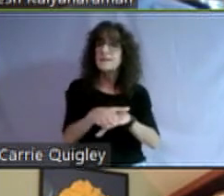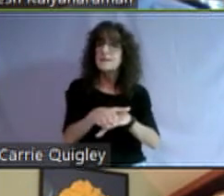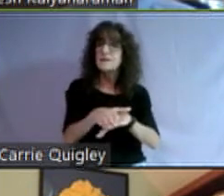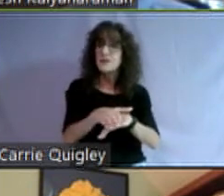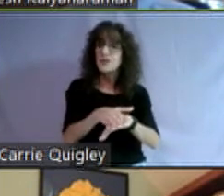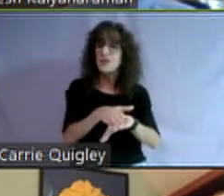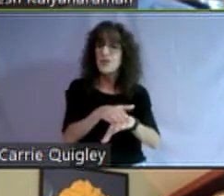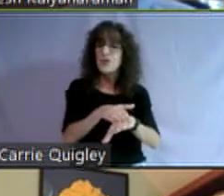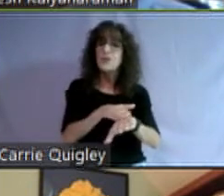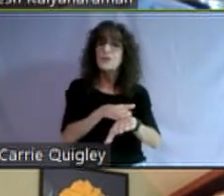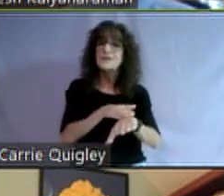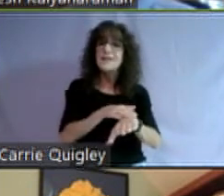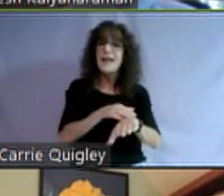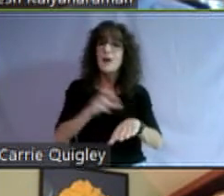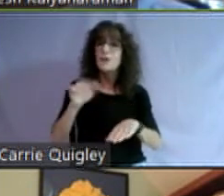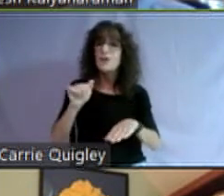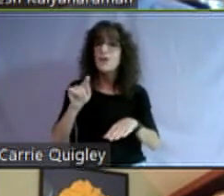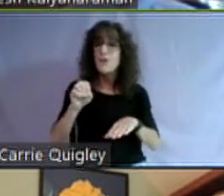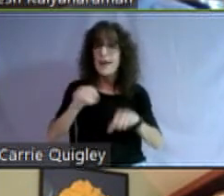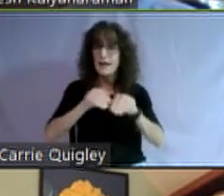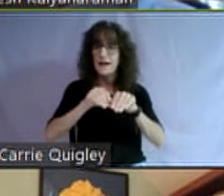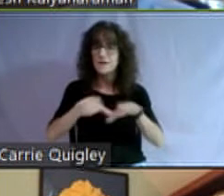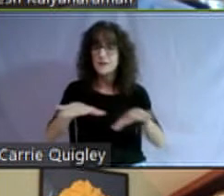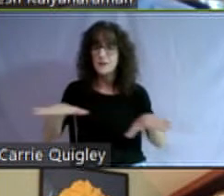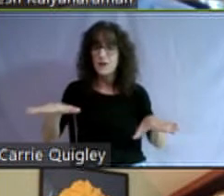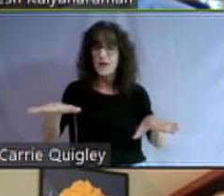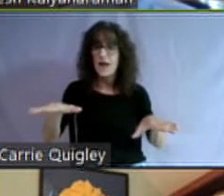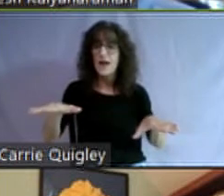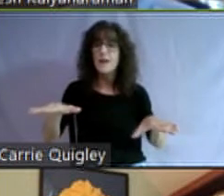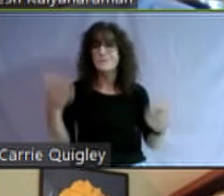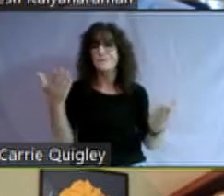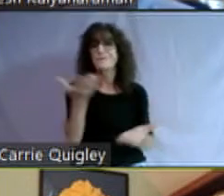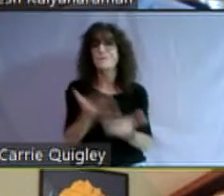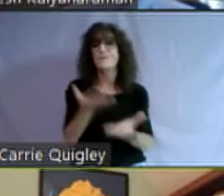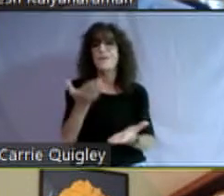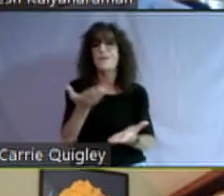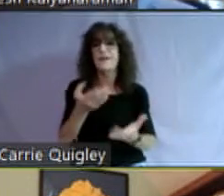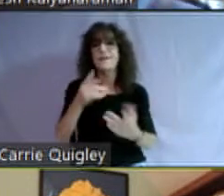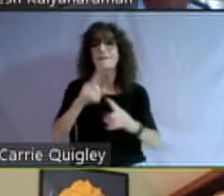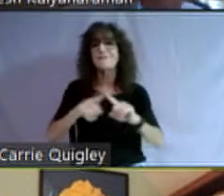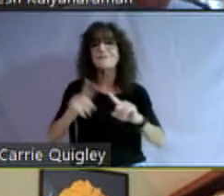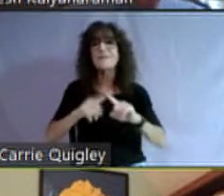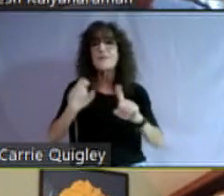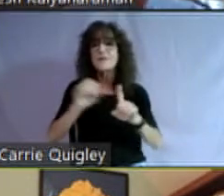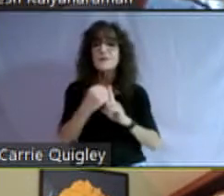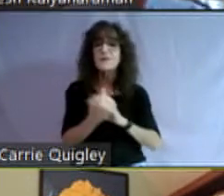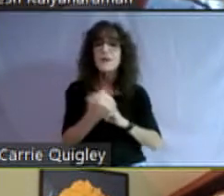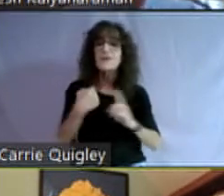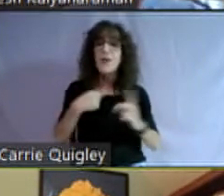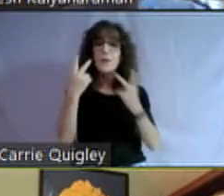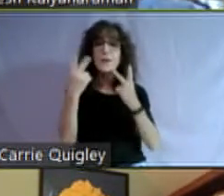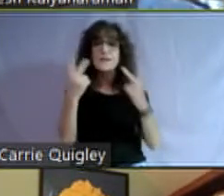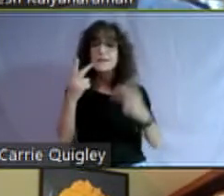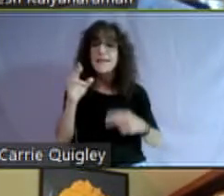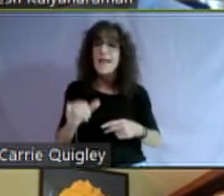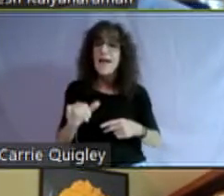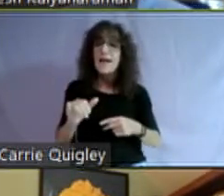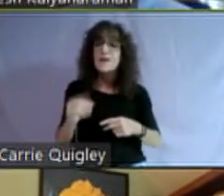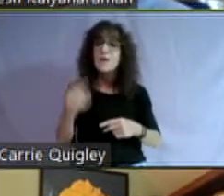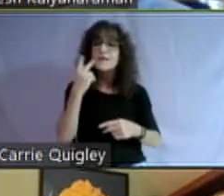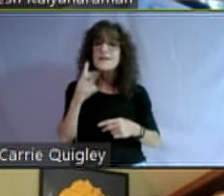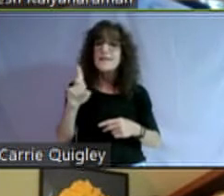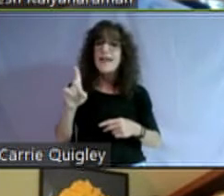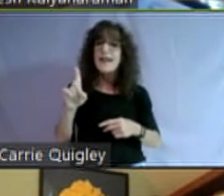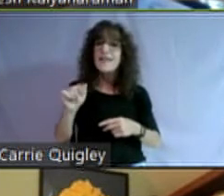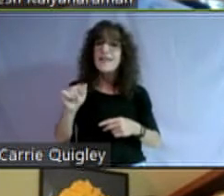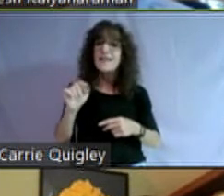slows down the rate of spread. That's been shown in a variety of settings, and we see that in the data from